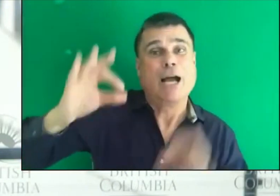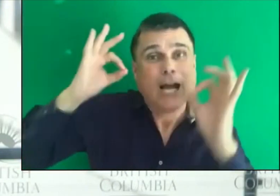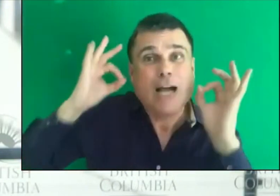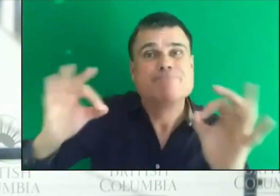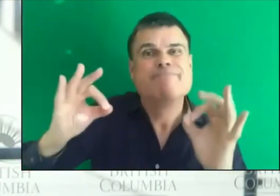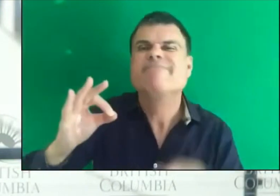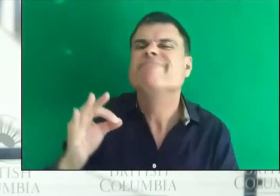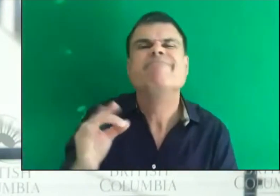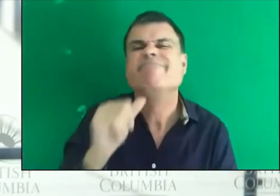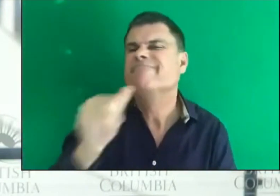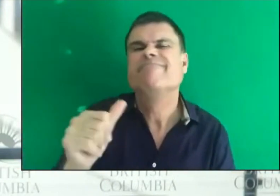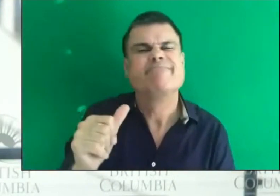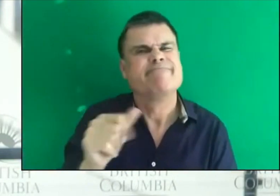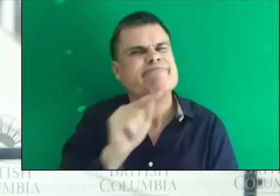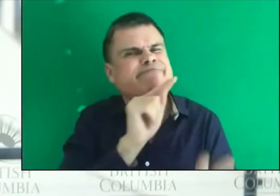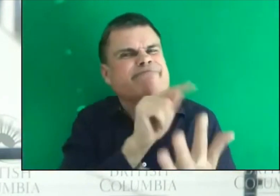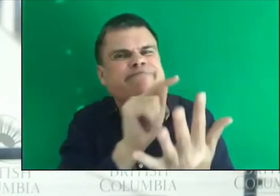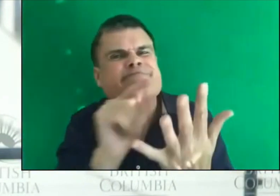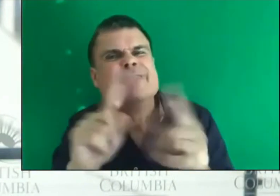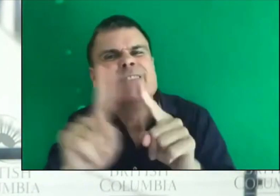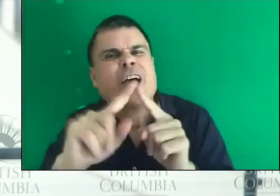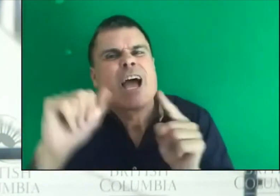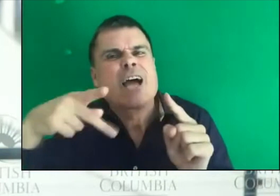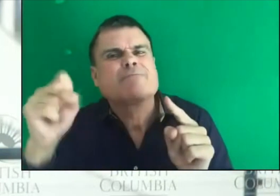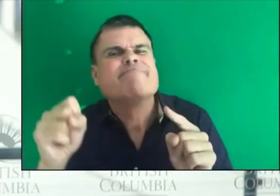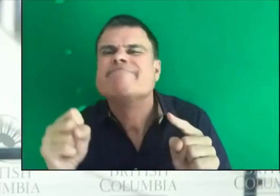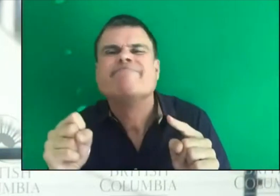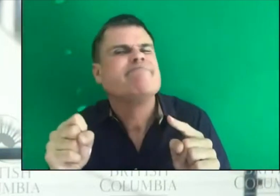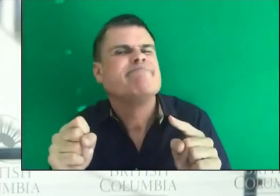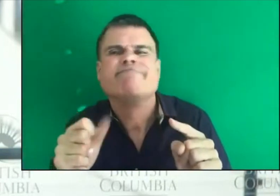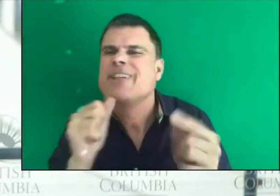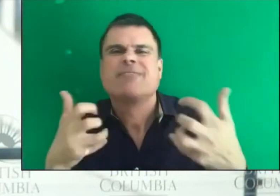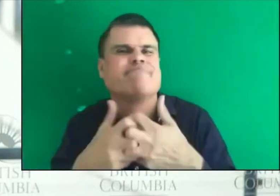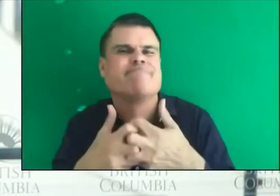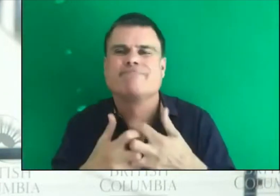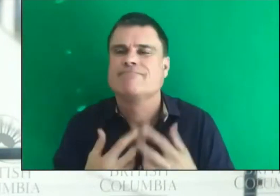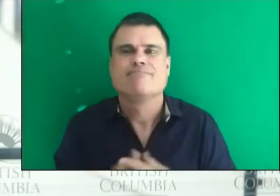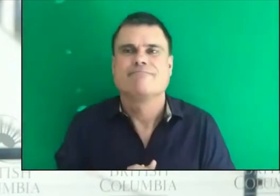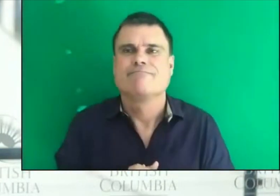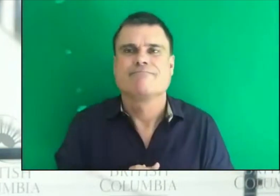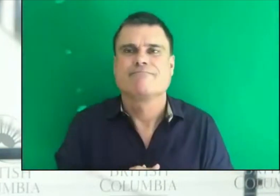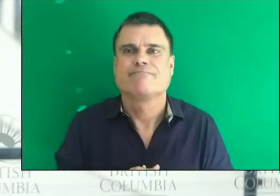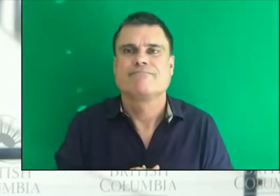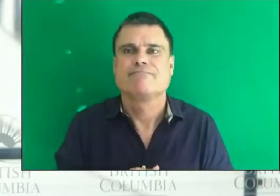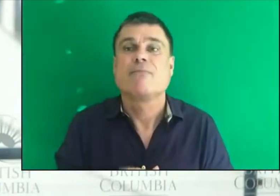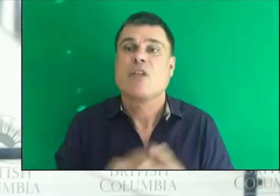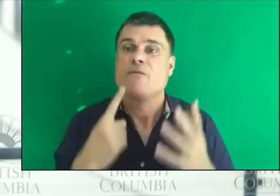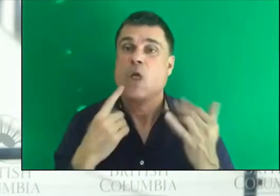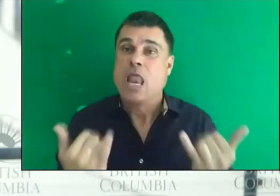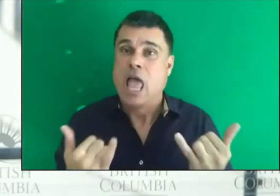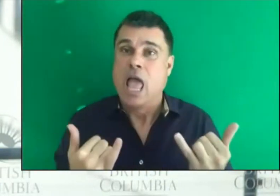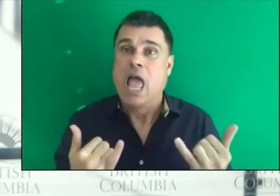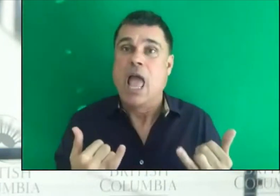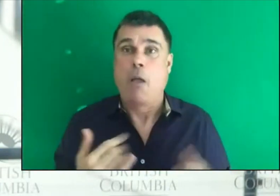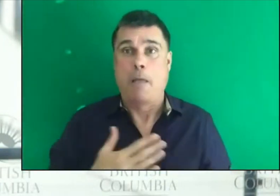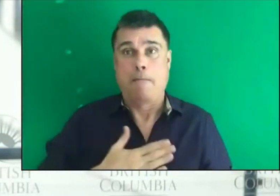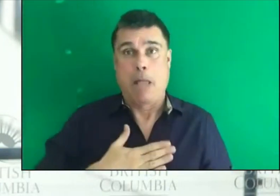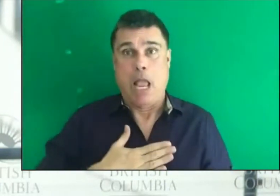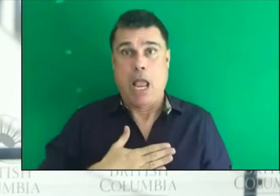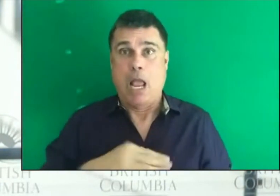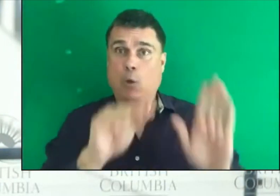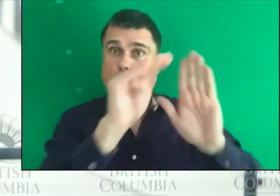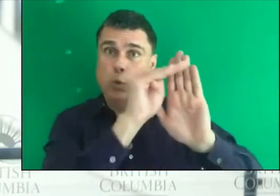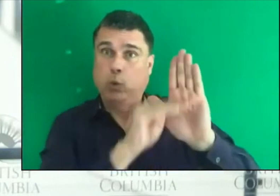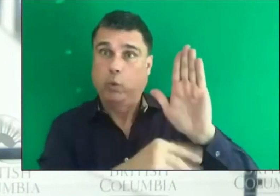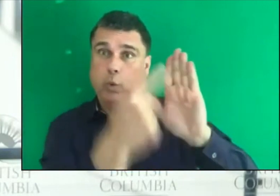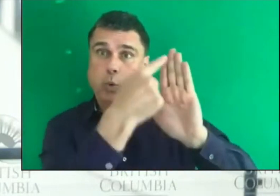of an app in, although we are leaving the door open. We certainly think that there are areas where it could assist